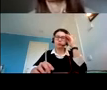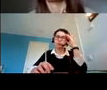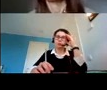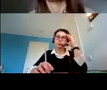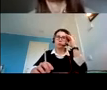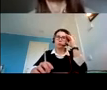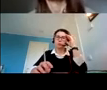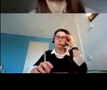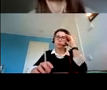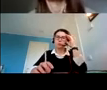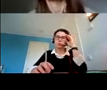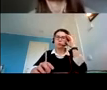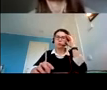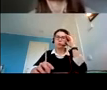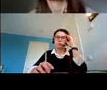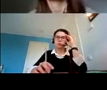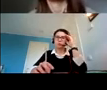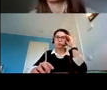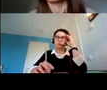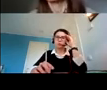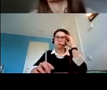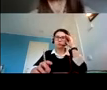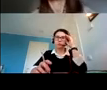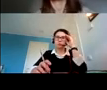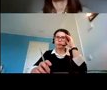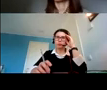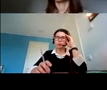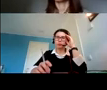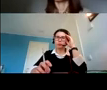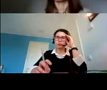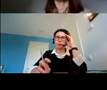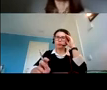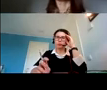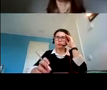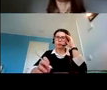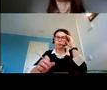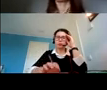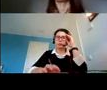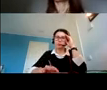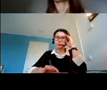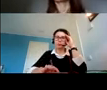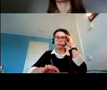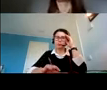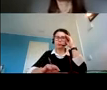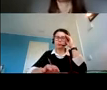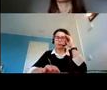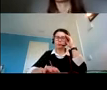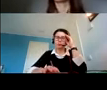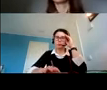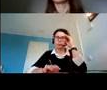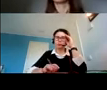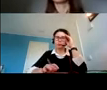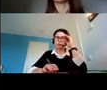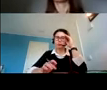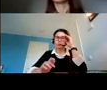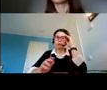definitely important, apart from the LGBTI rights that I mentioned before, or journalists as human